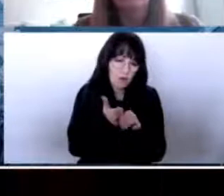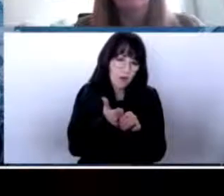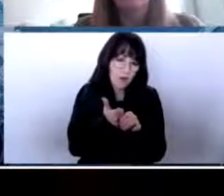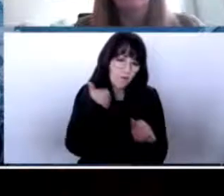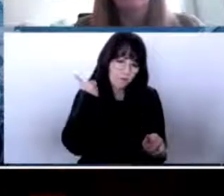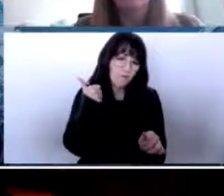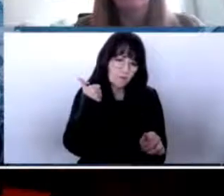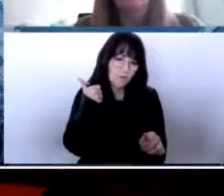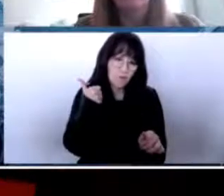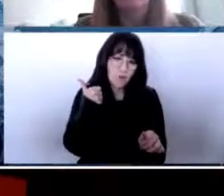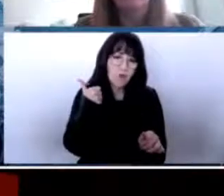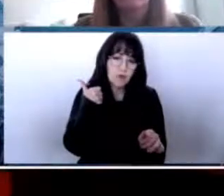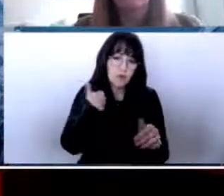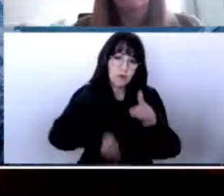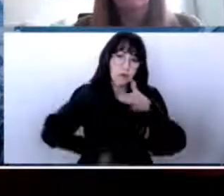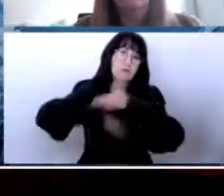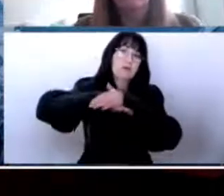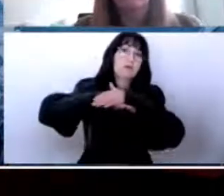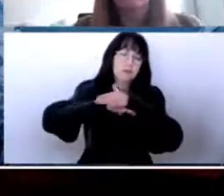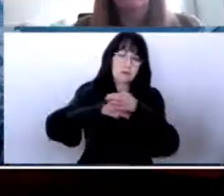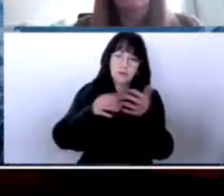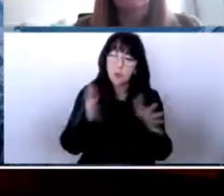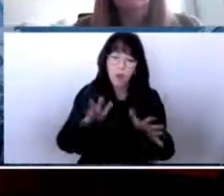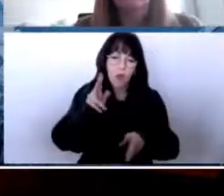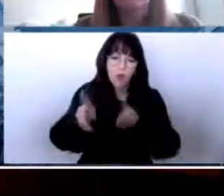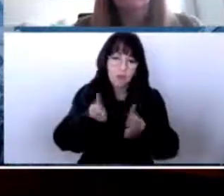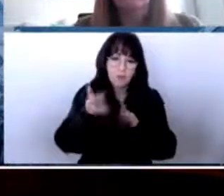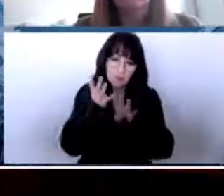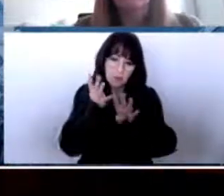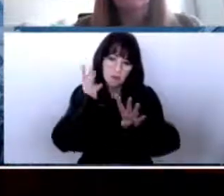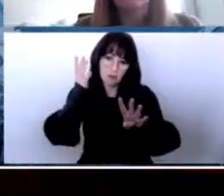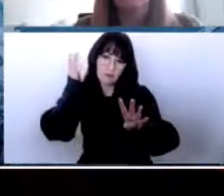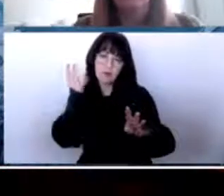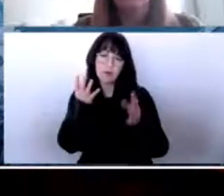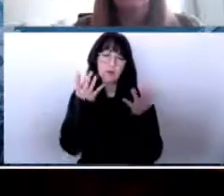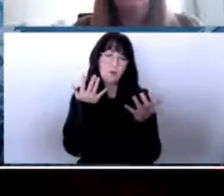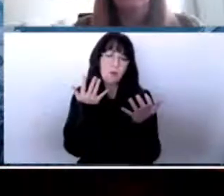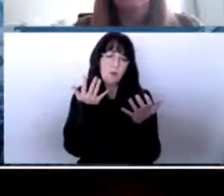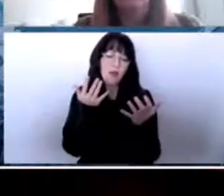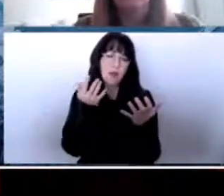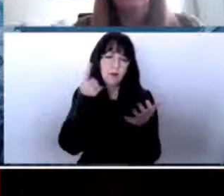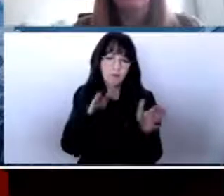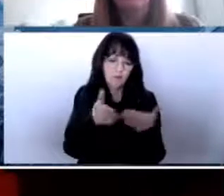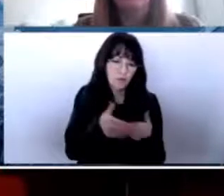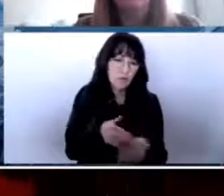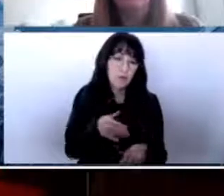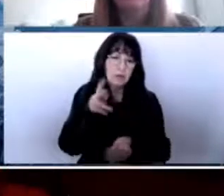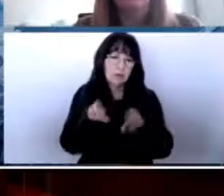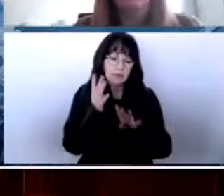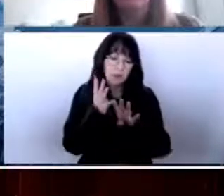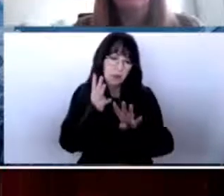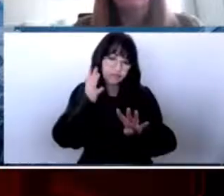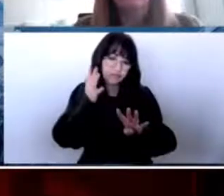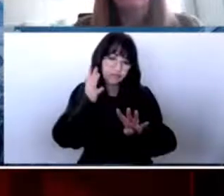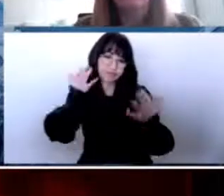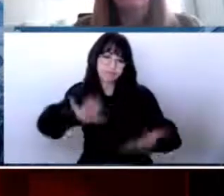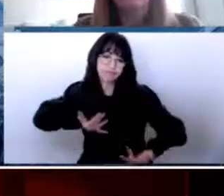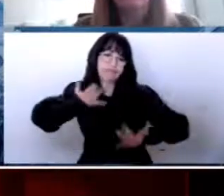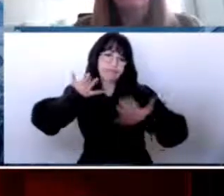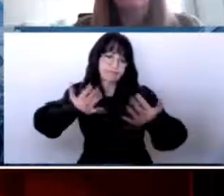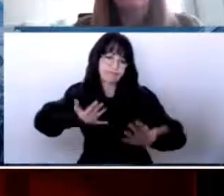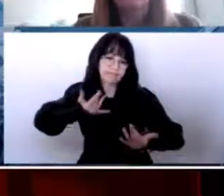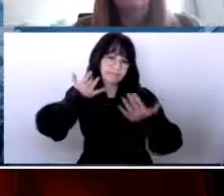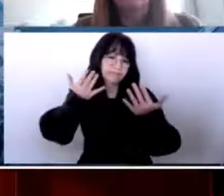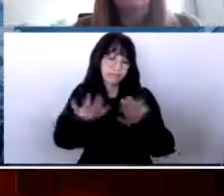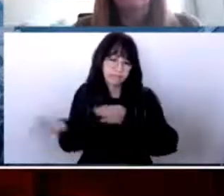now, where people are waiting for rooms, people are waiting in the emergency rooms, and that type of thing. But that's really